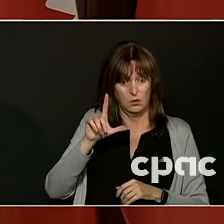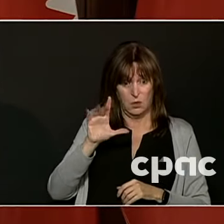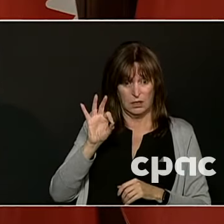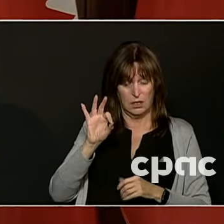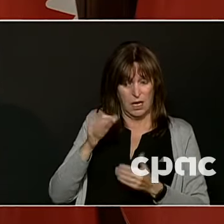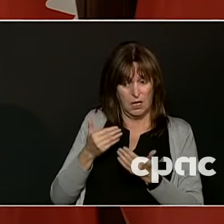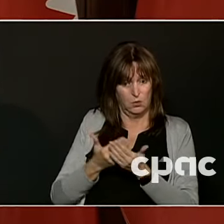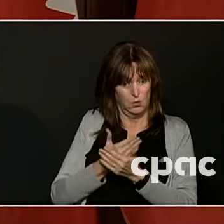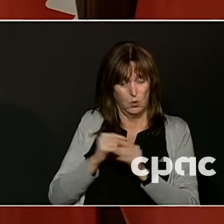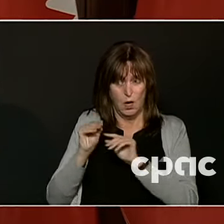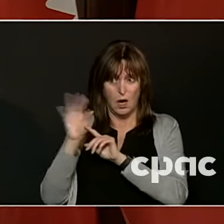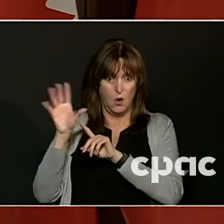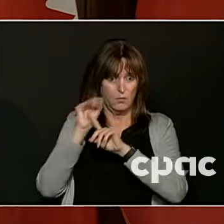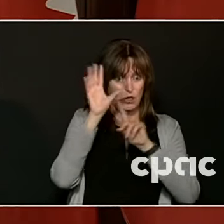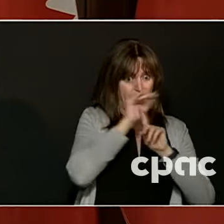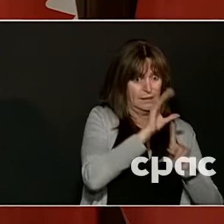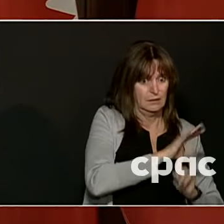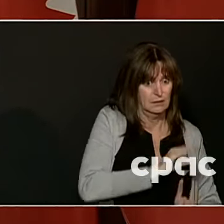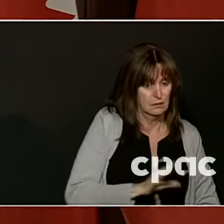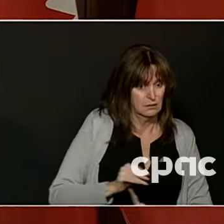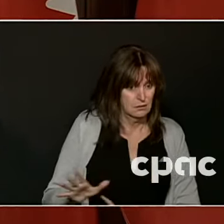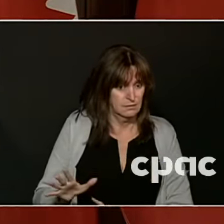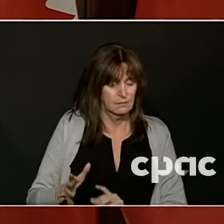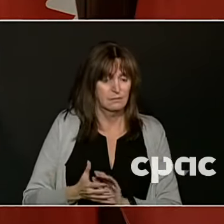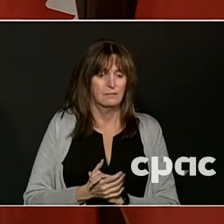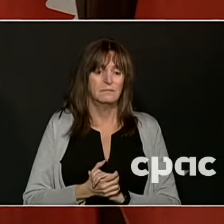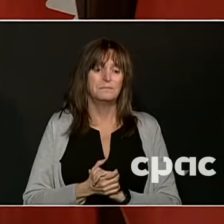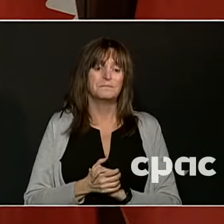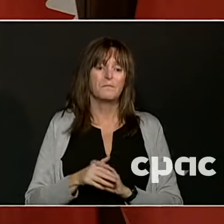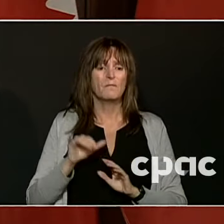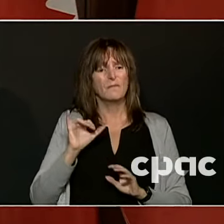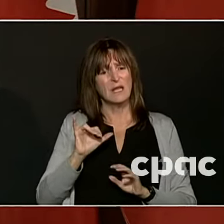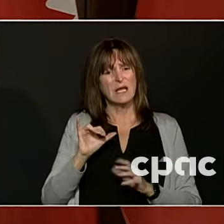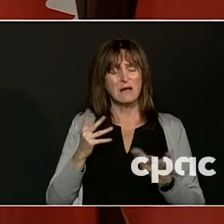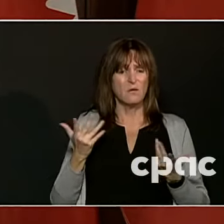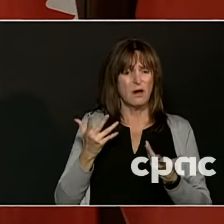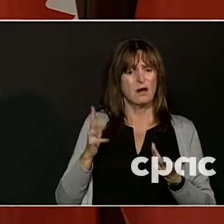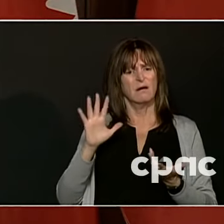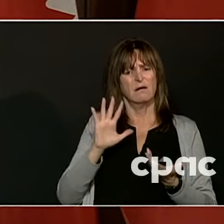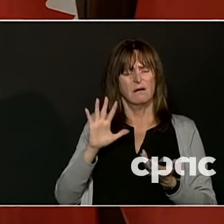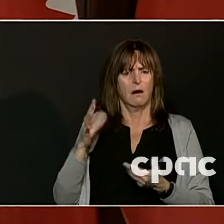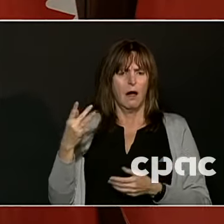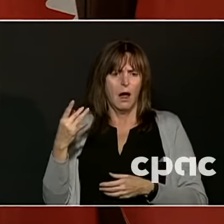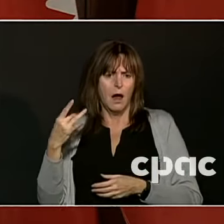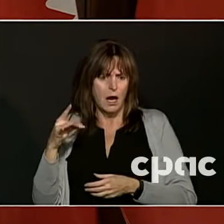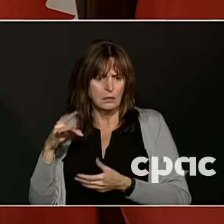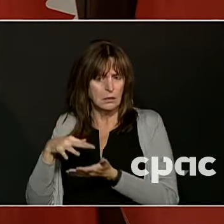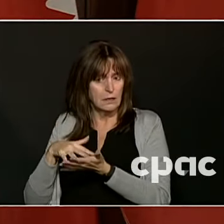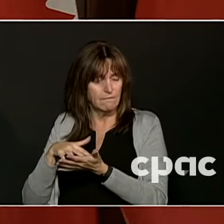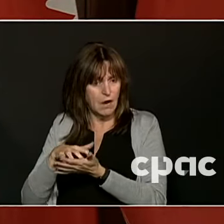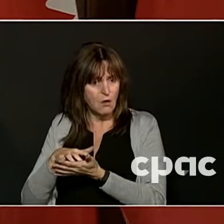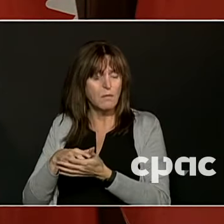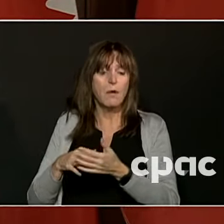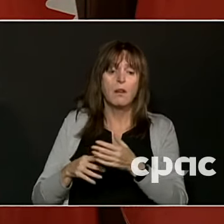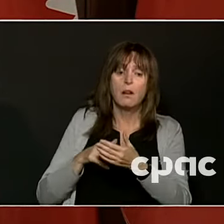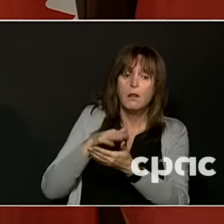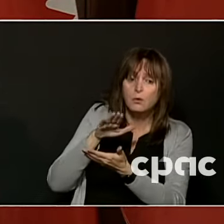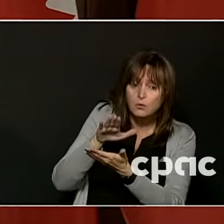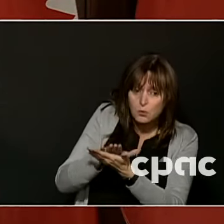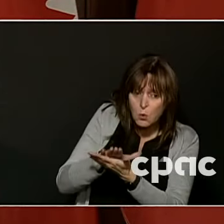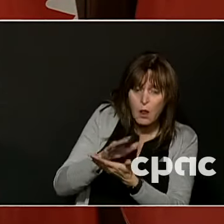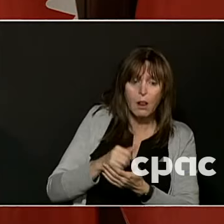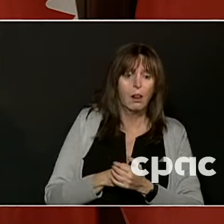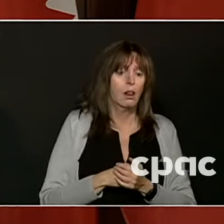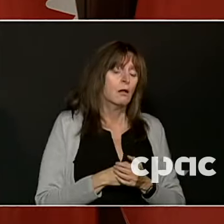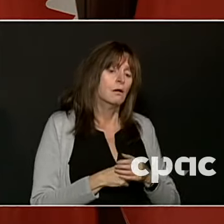proportionality, it breaks down to about 18 in the vulnerable sector and in the school sector. 6 are in the